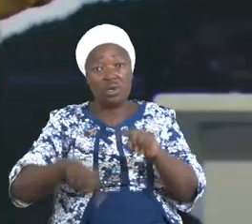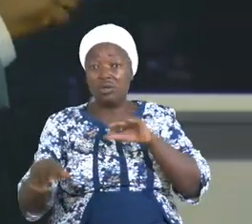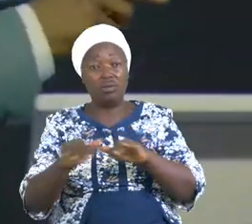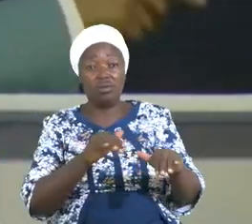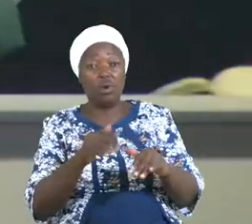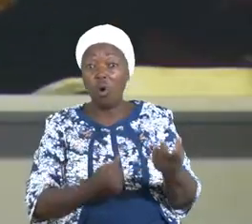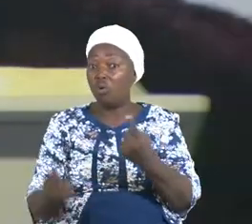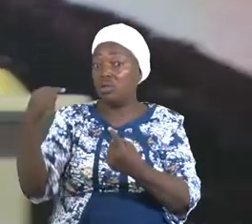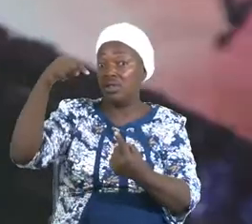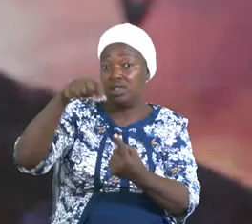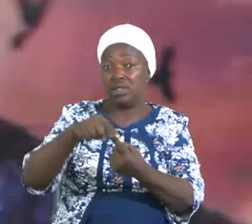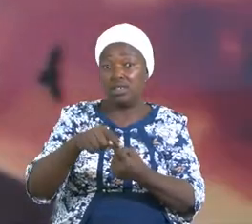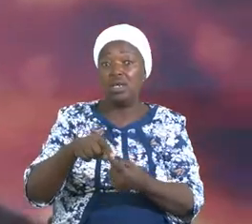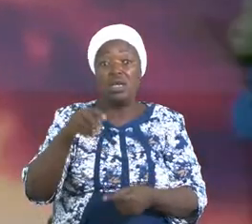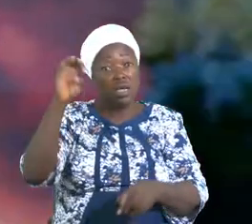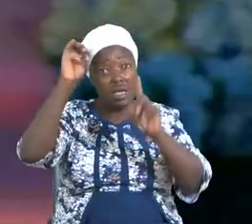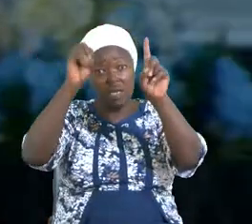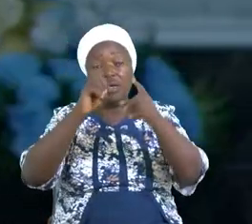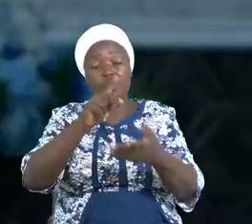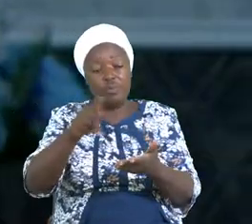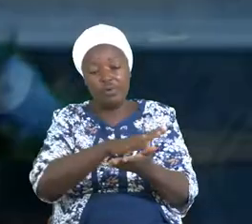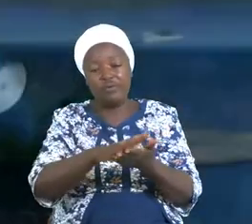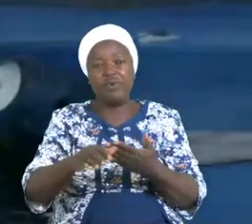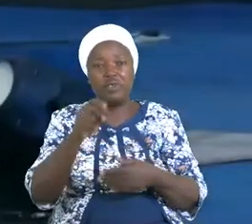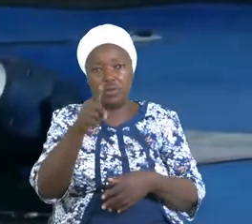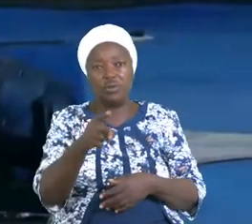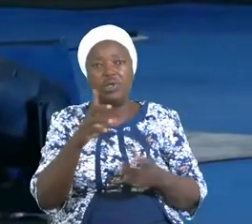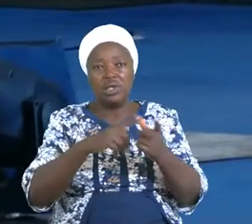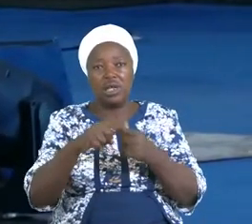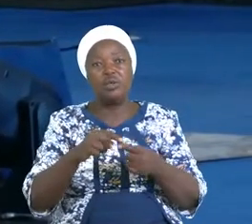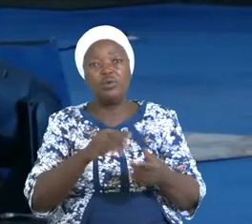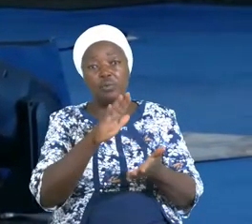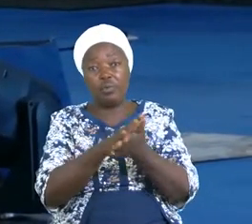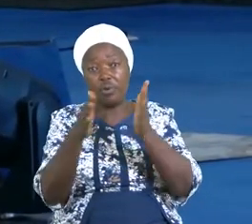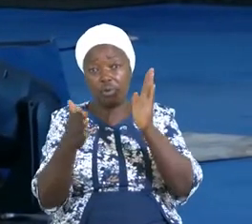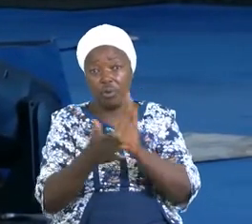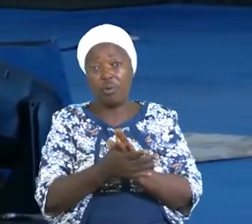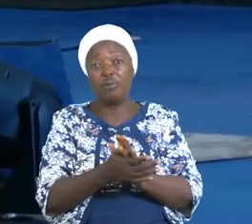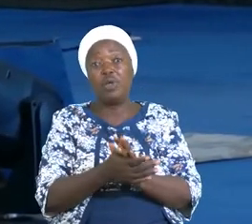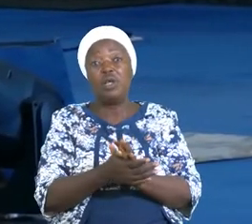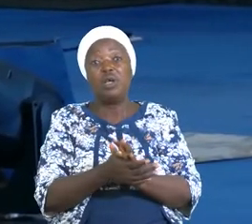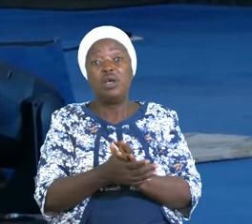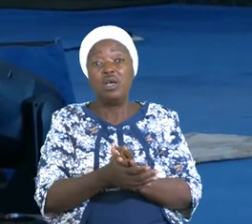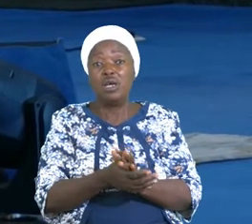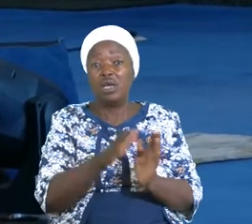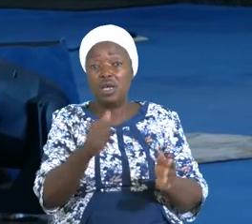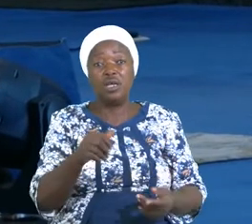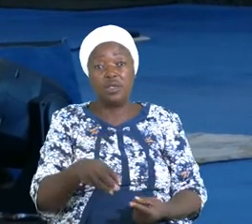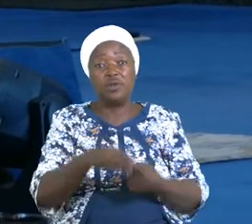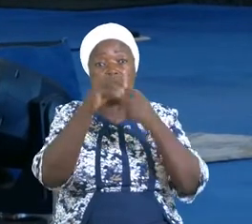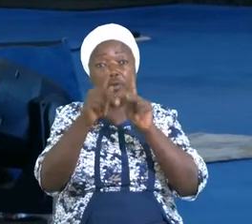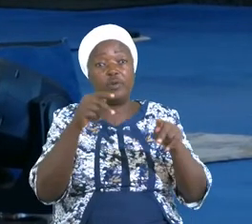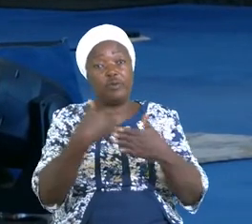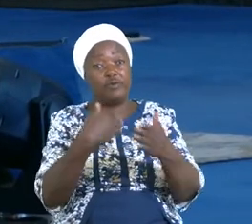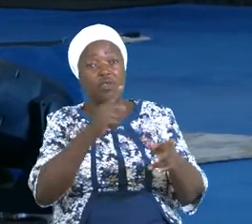until he purifies you. You become a peculiar person in the sight of the Lord. You might try to